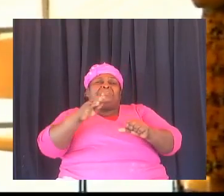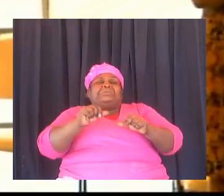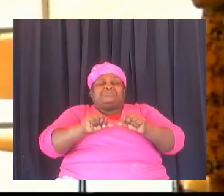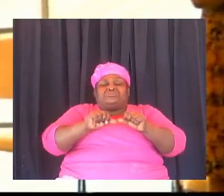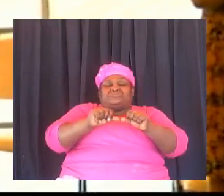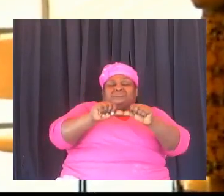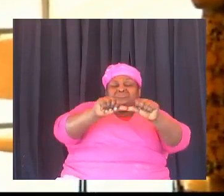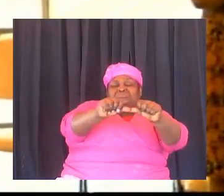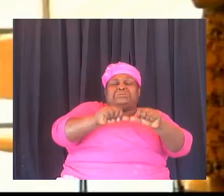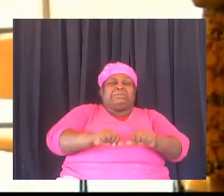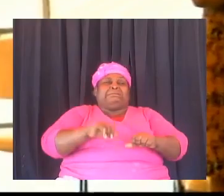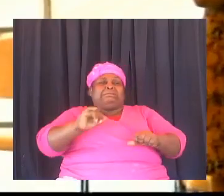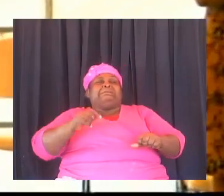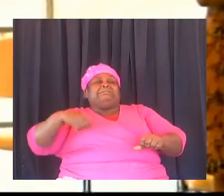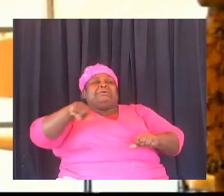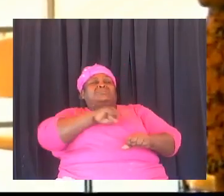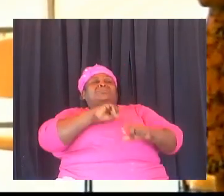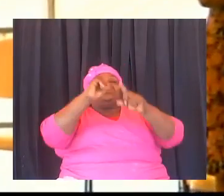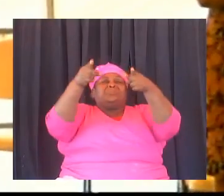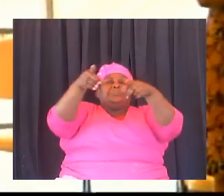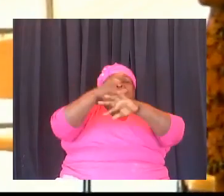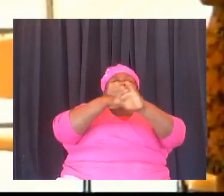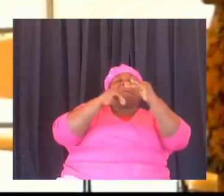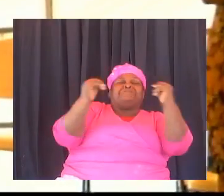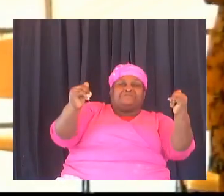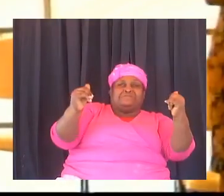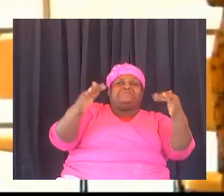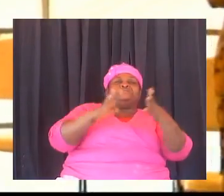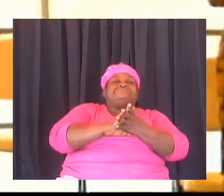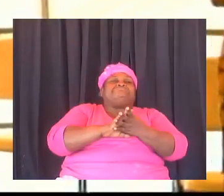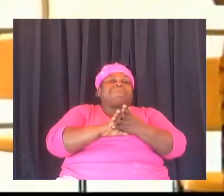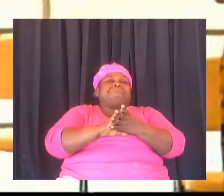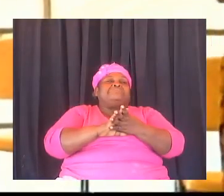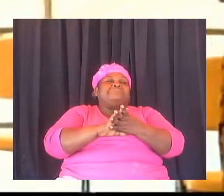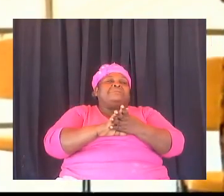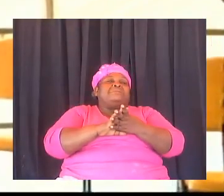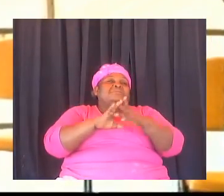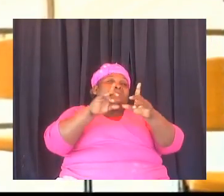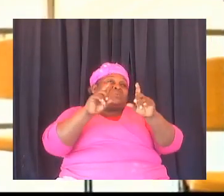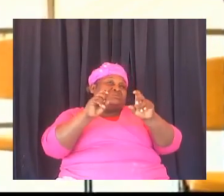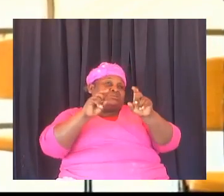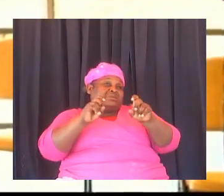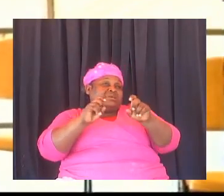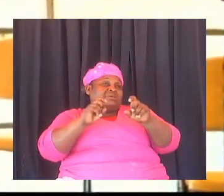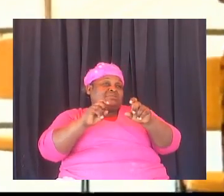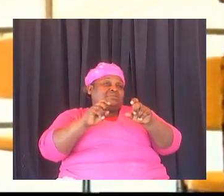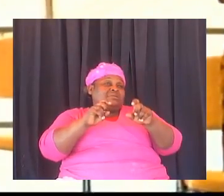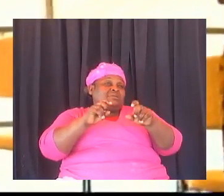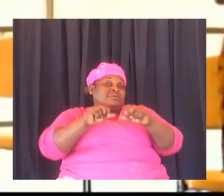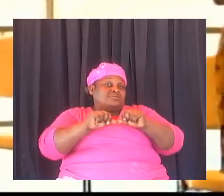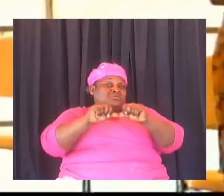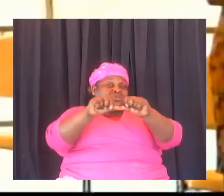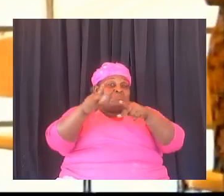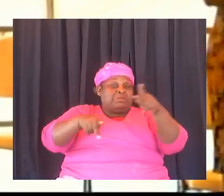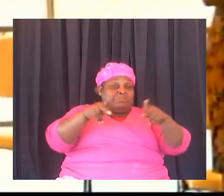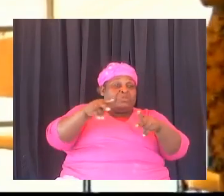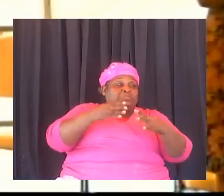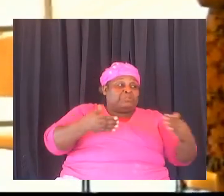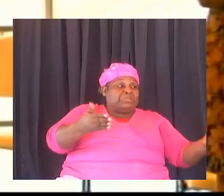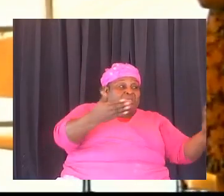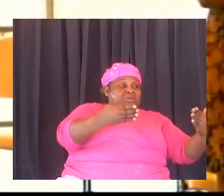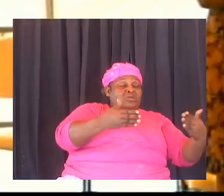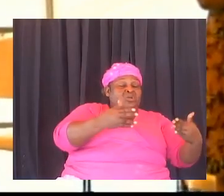determined that we are going to make it. Are there any determined people in the house this morning that it don't matter what come? And you